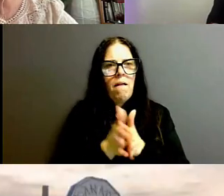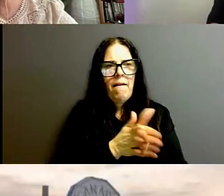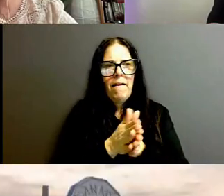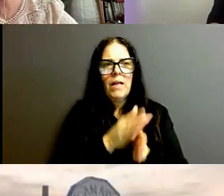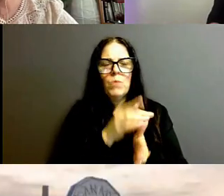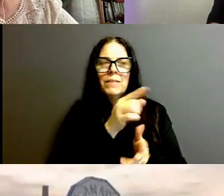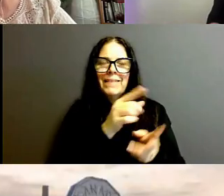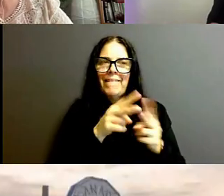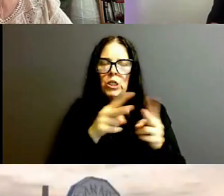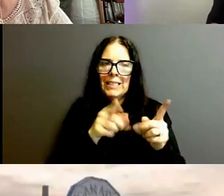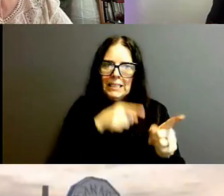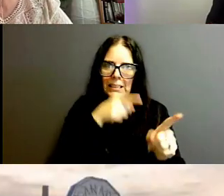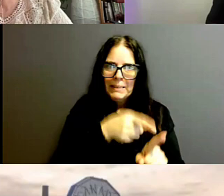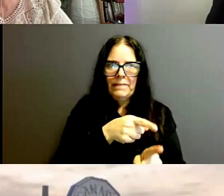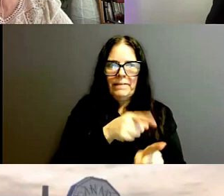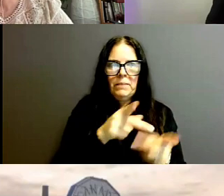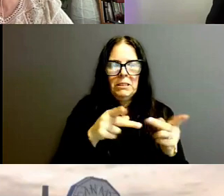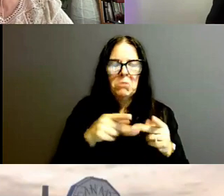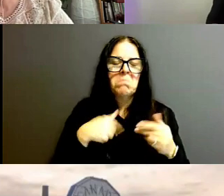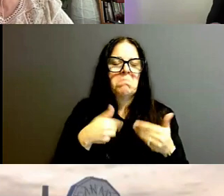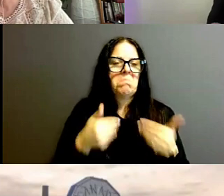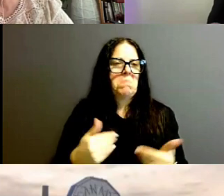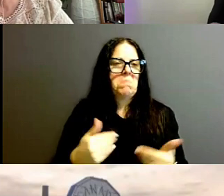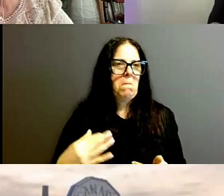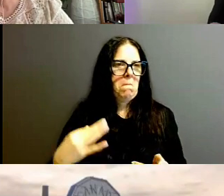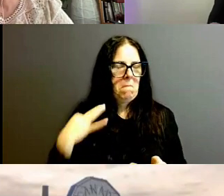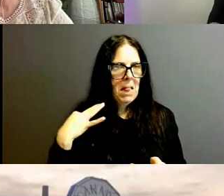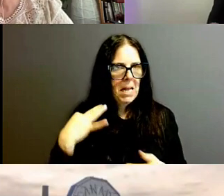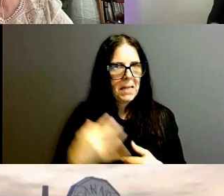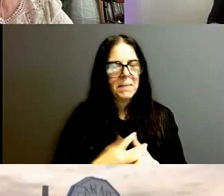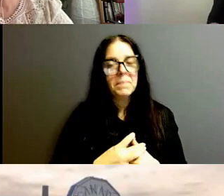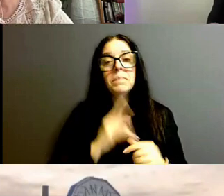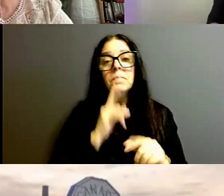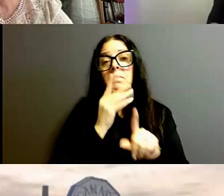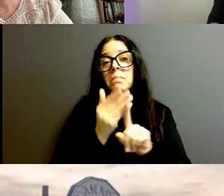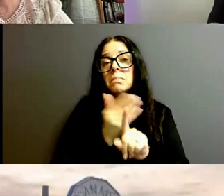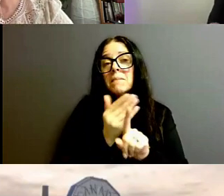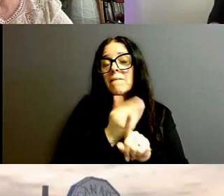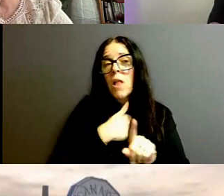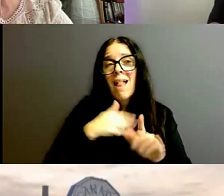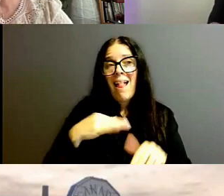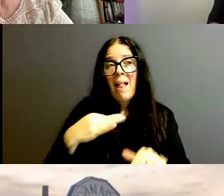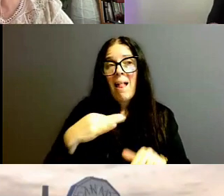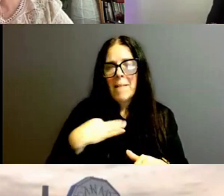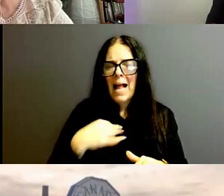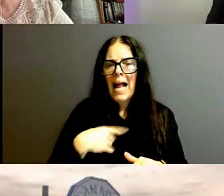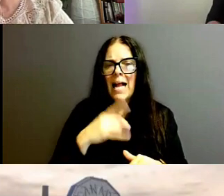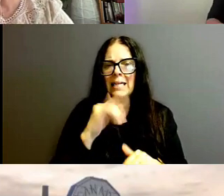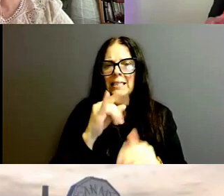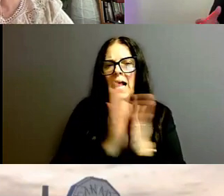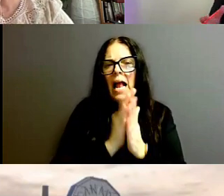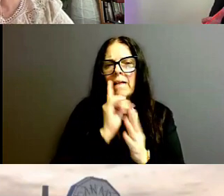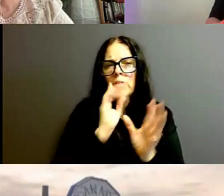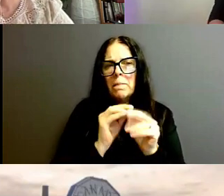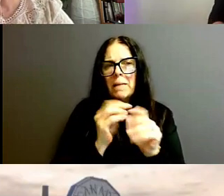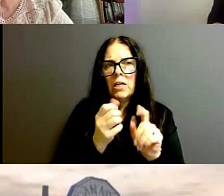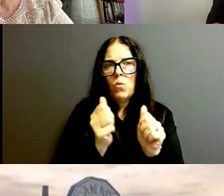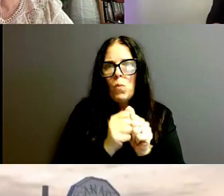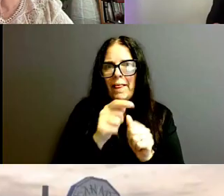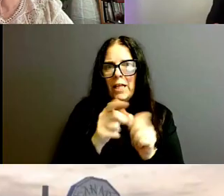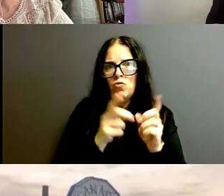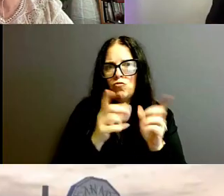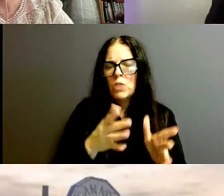school-specific position. I applied. But before I applied, I had asked for a meeting with the director to